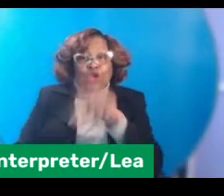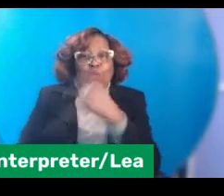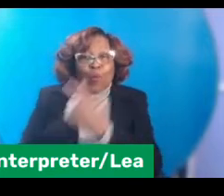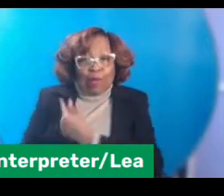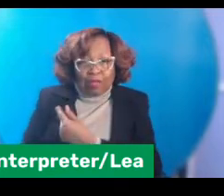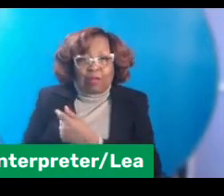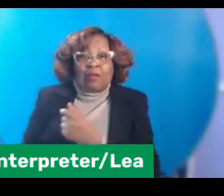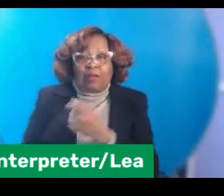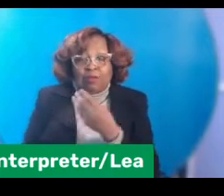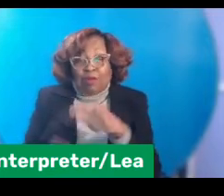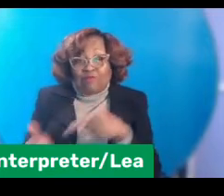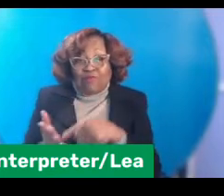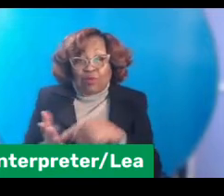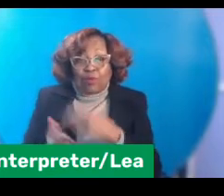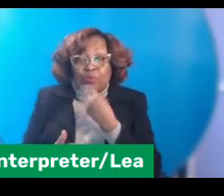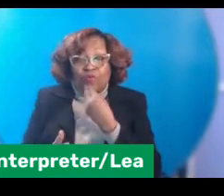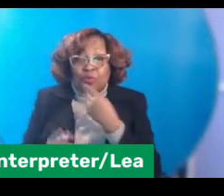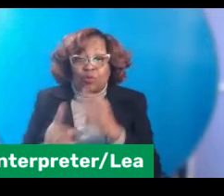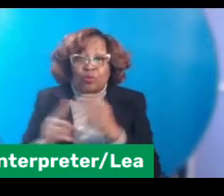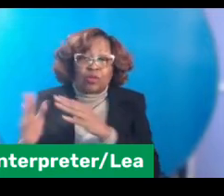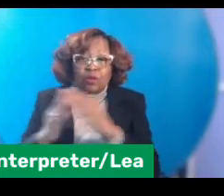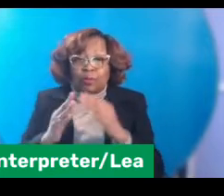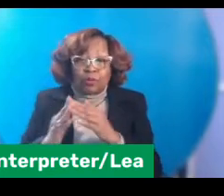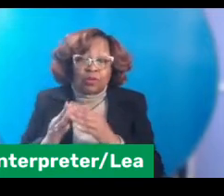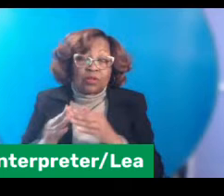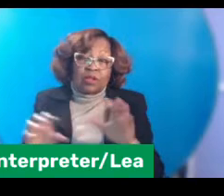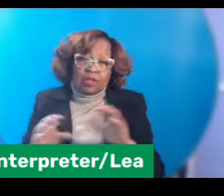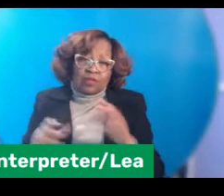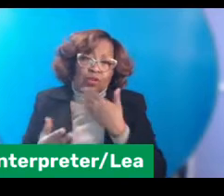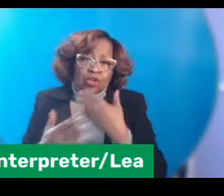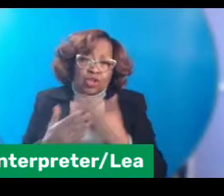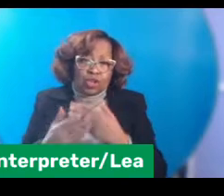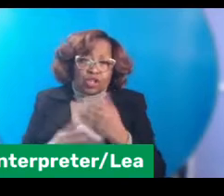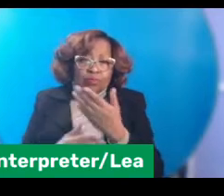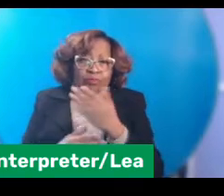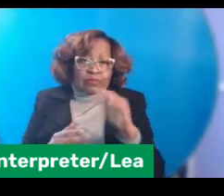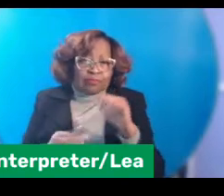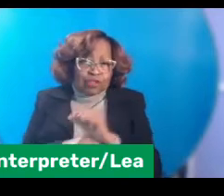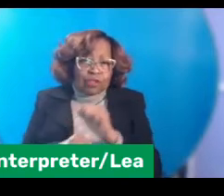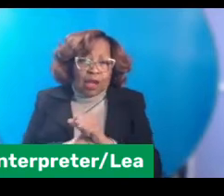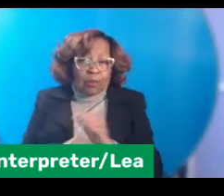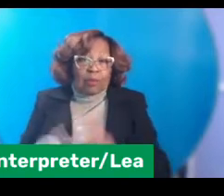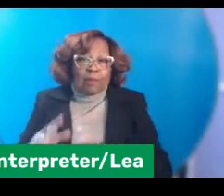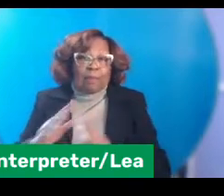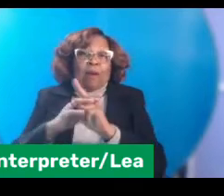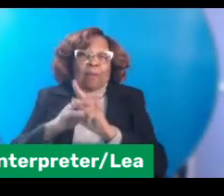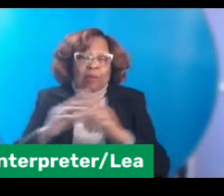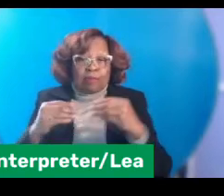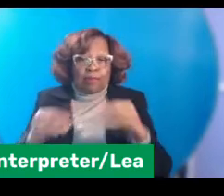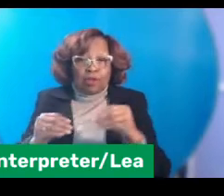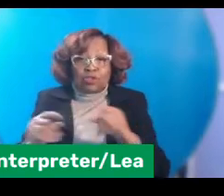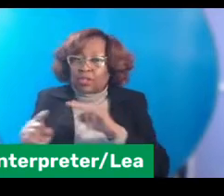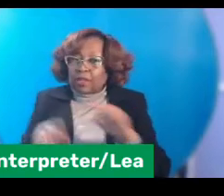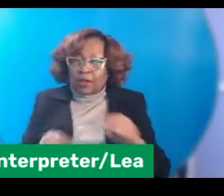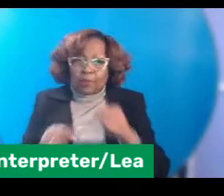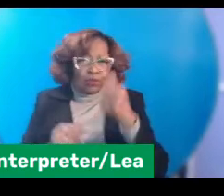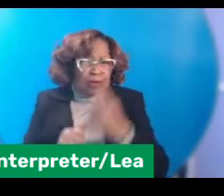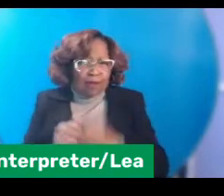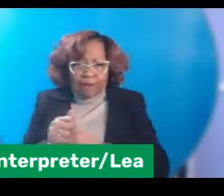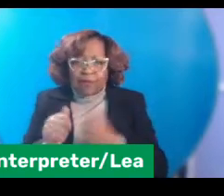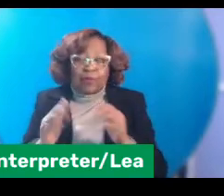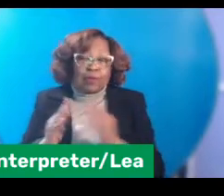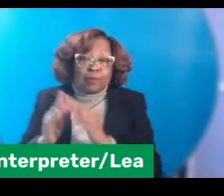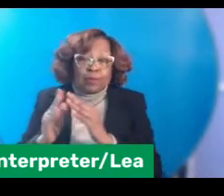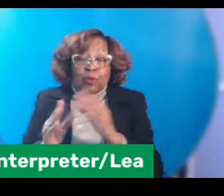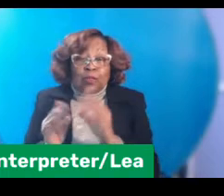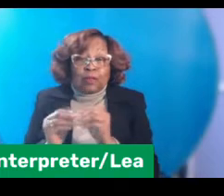to the community. And they've done a really great ramp up, starting with pop-up markets, and they've been at every single community meeting. So it really